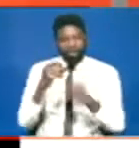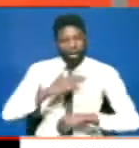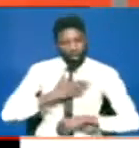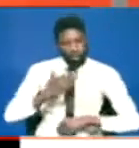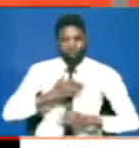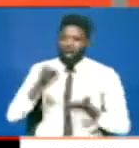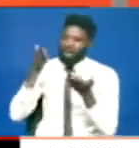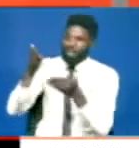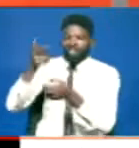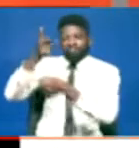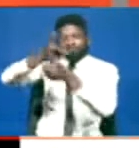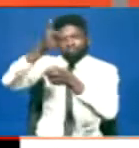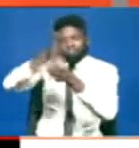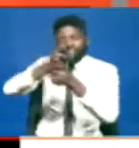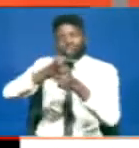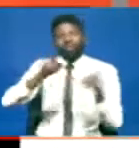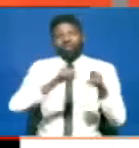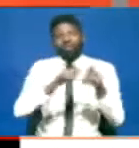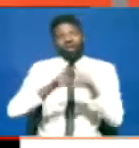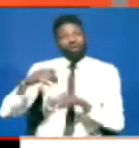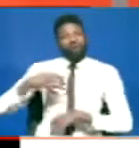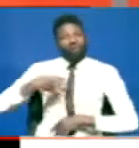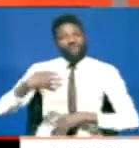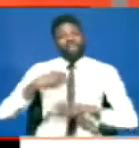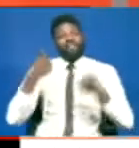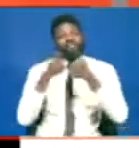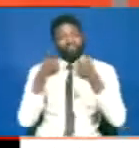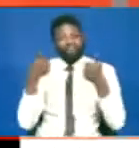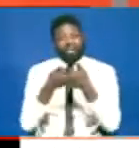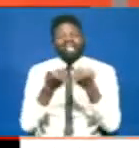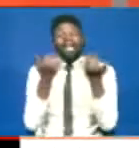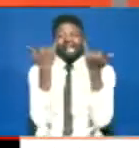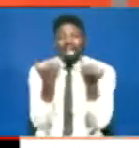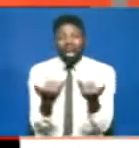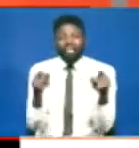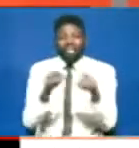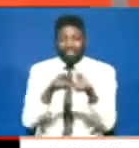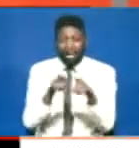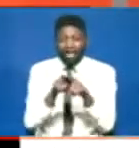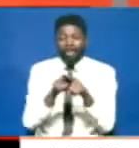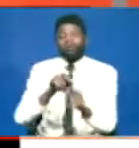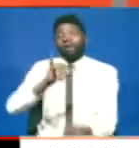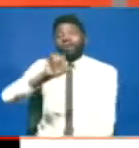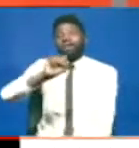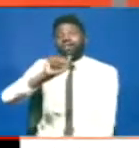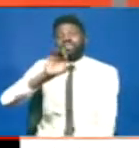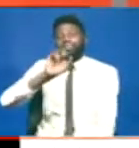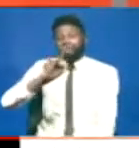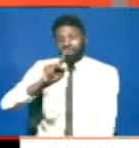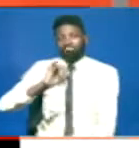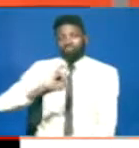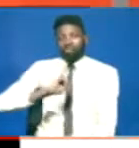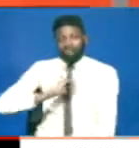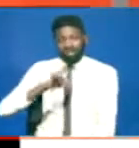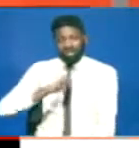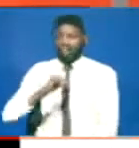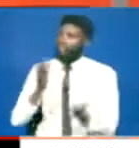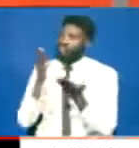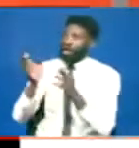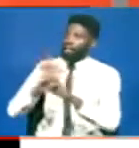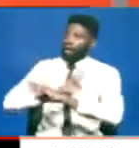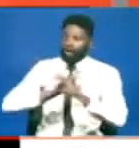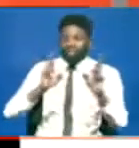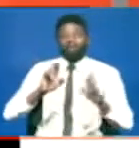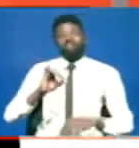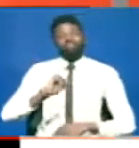the Commonwealth Games, and right now my colleague Isaac Lemoka is on standby. Lemoka, is it